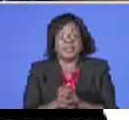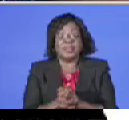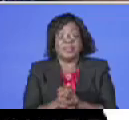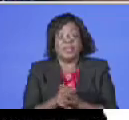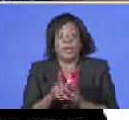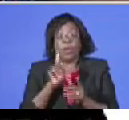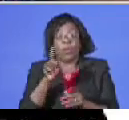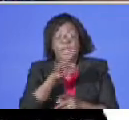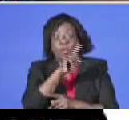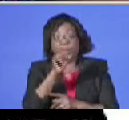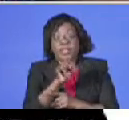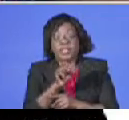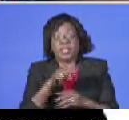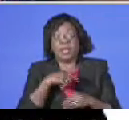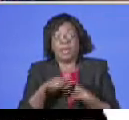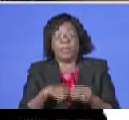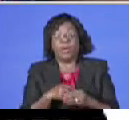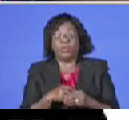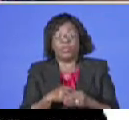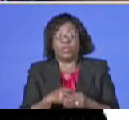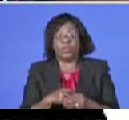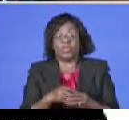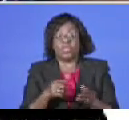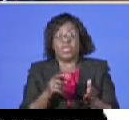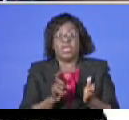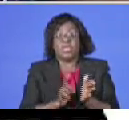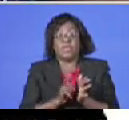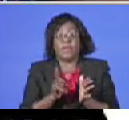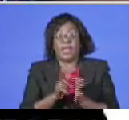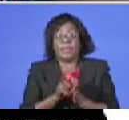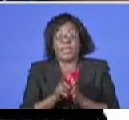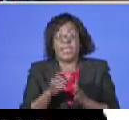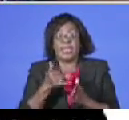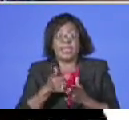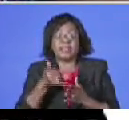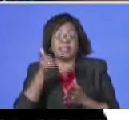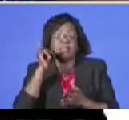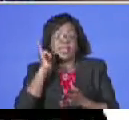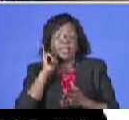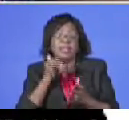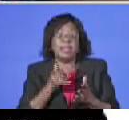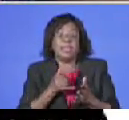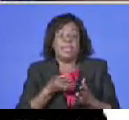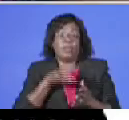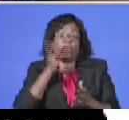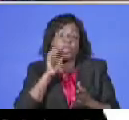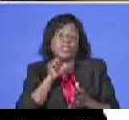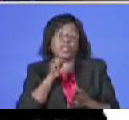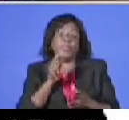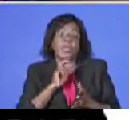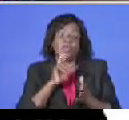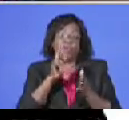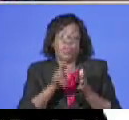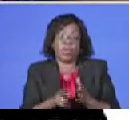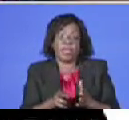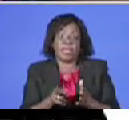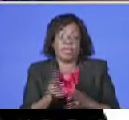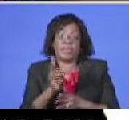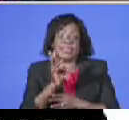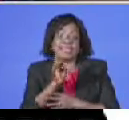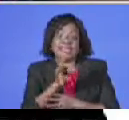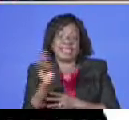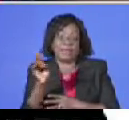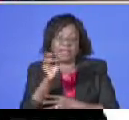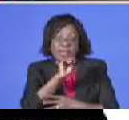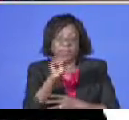question, Basil, about those chances of development. Yesterday, it wasn't being reported that there was a 70% chance, or